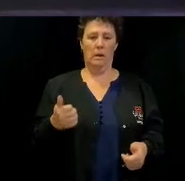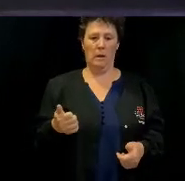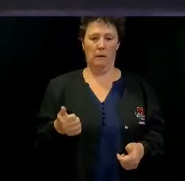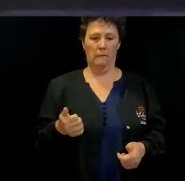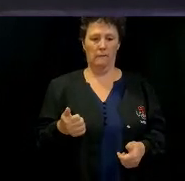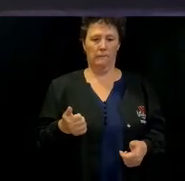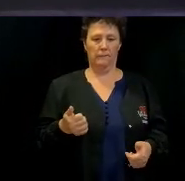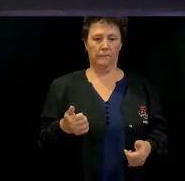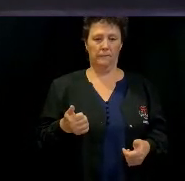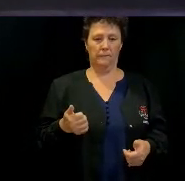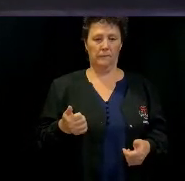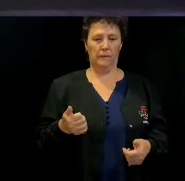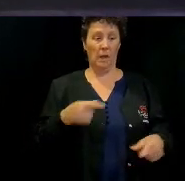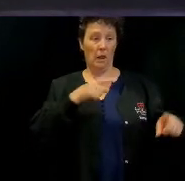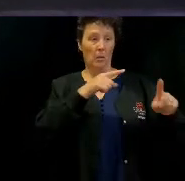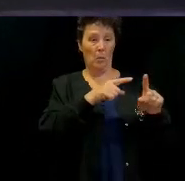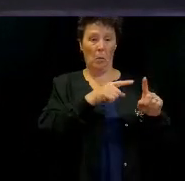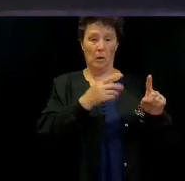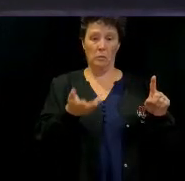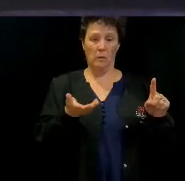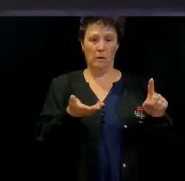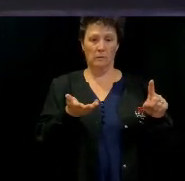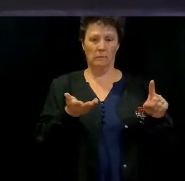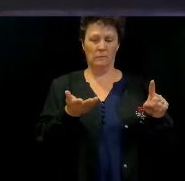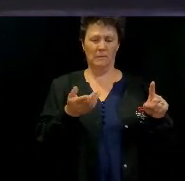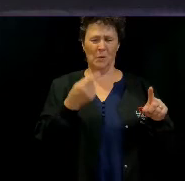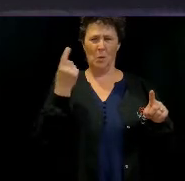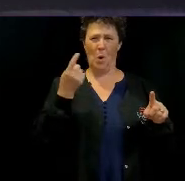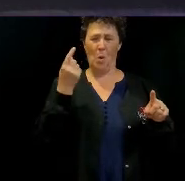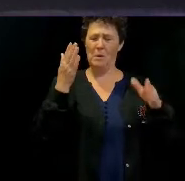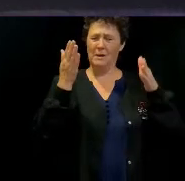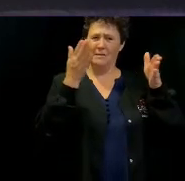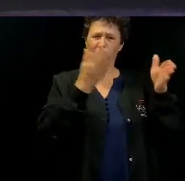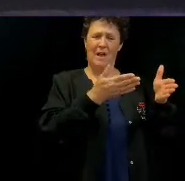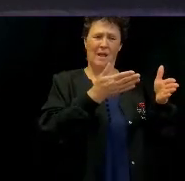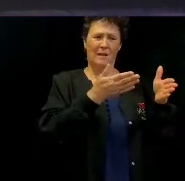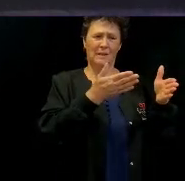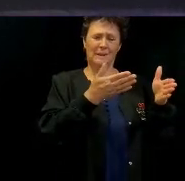This is the point. It always gets you to focus on the unknowns.